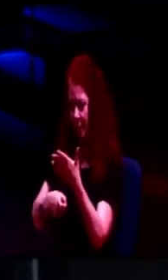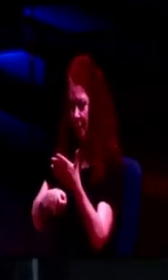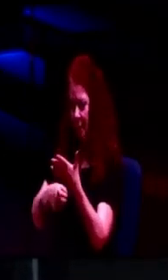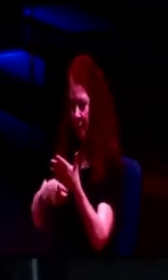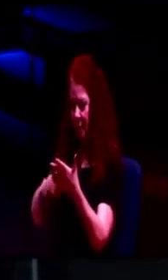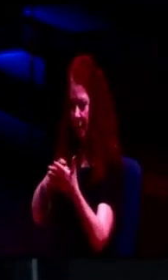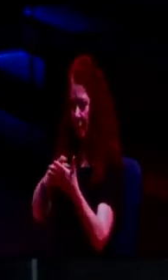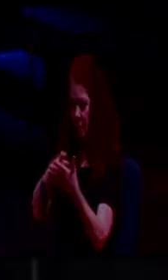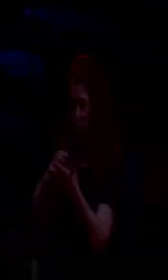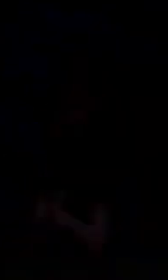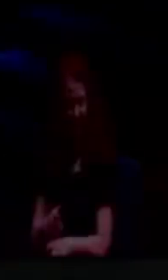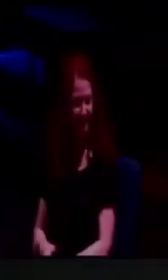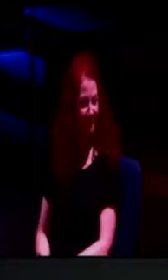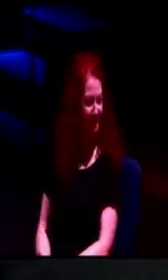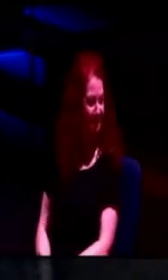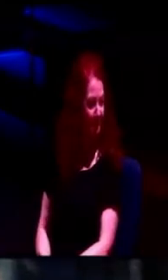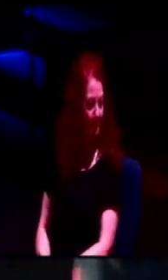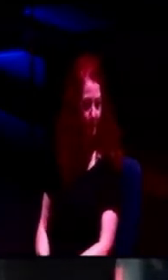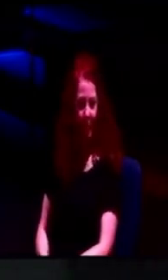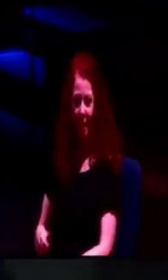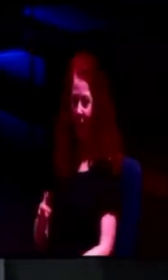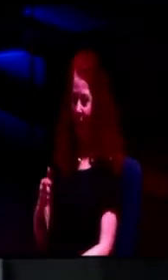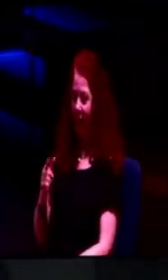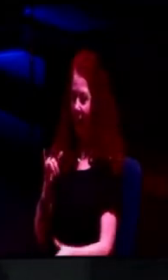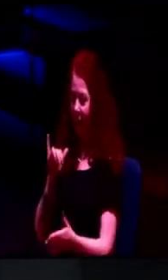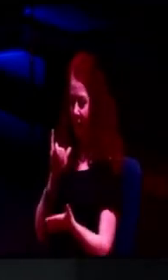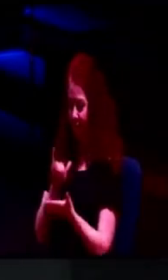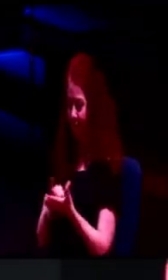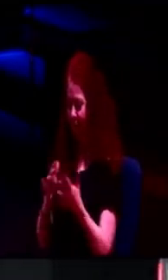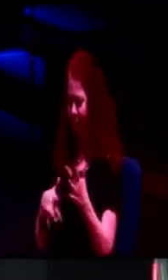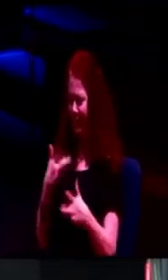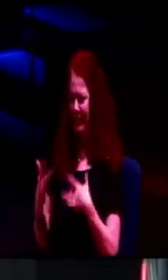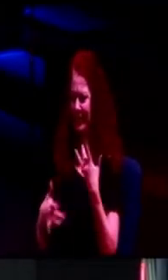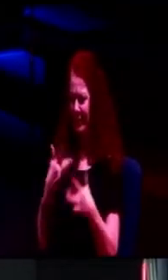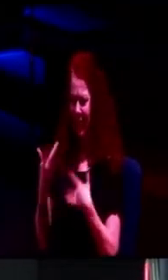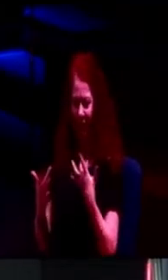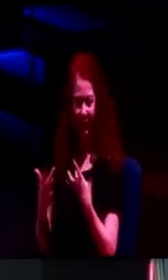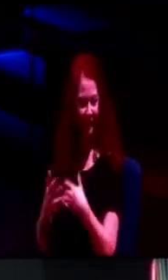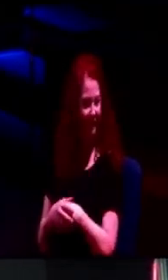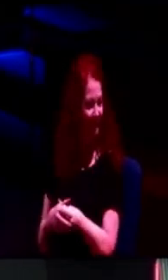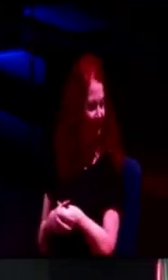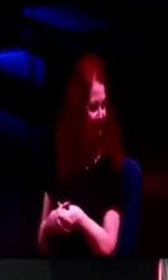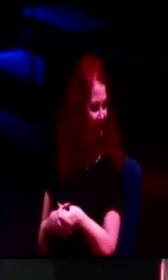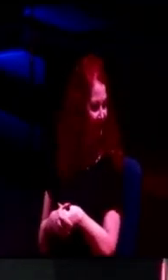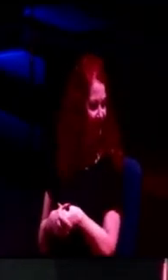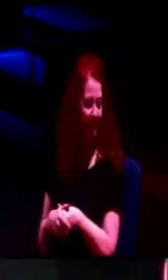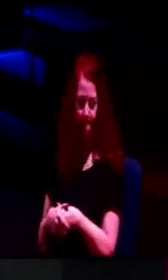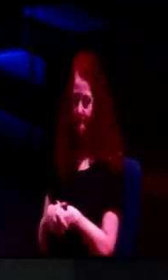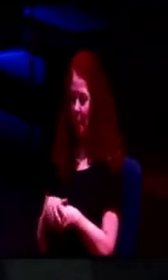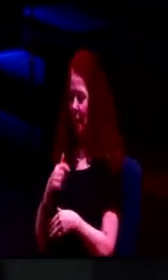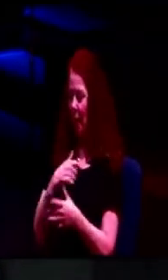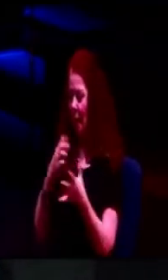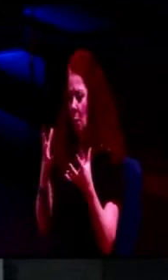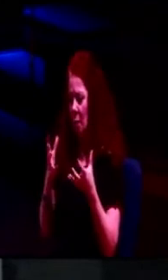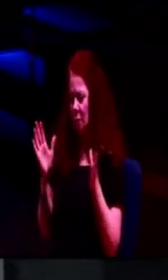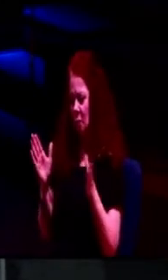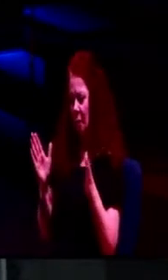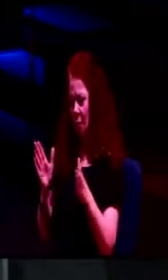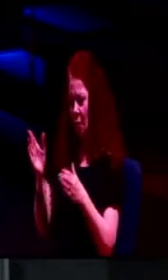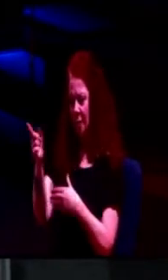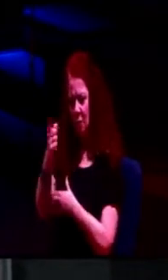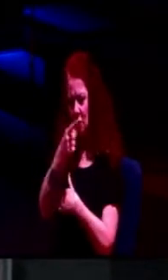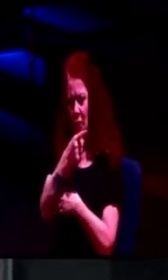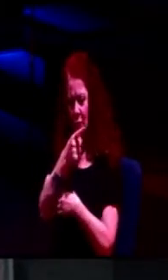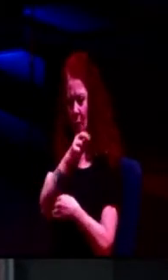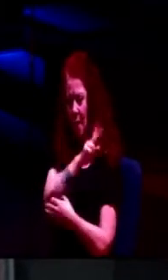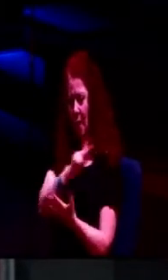your salvation? And I think we got extras that want to go. Just want to encourage you this morning. The